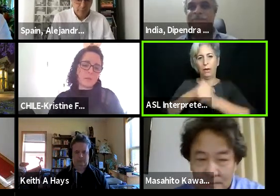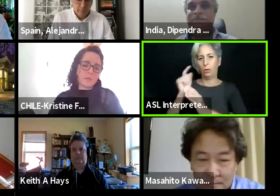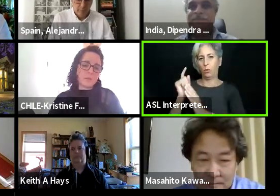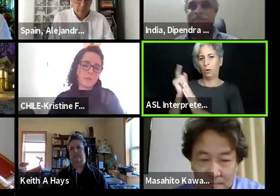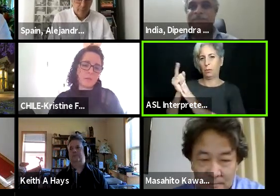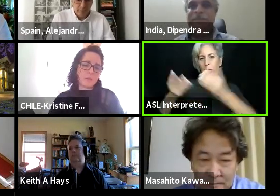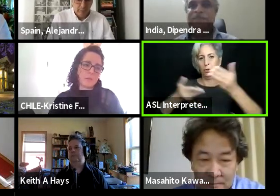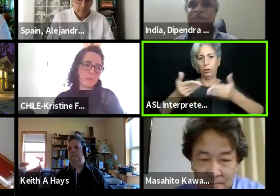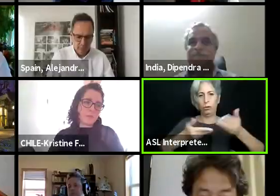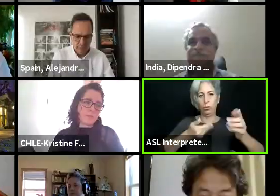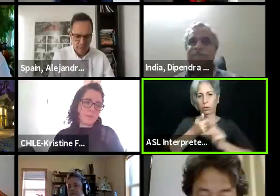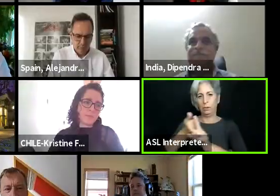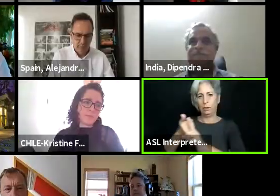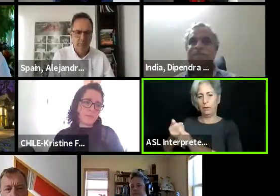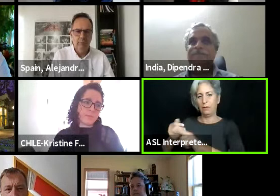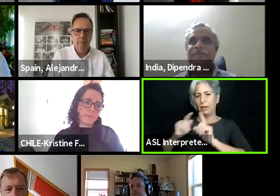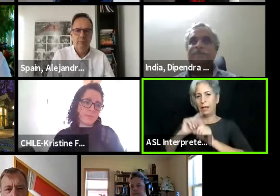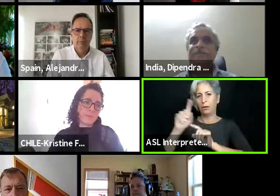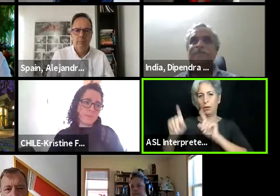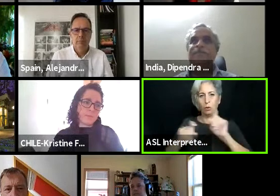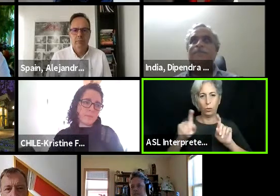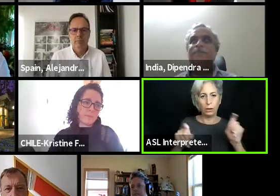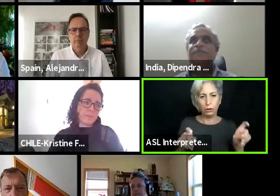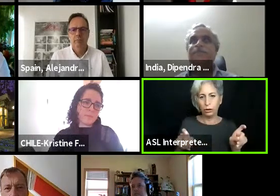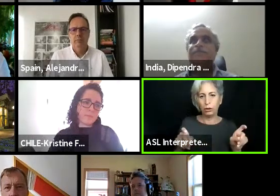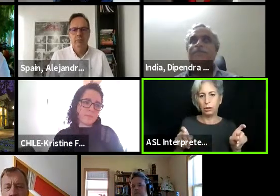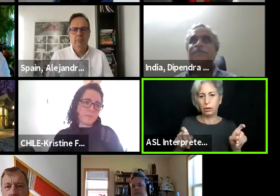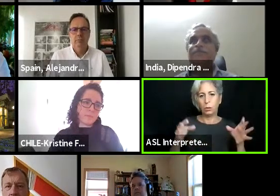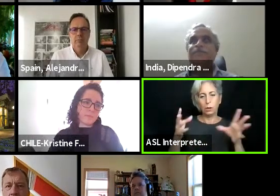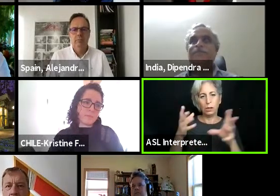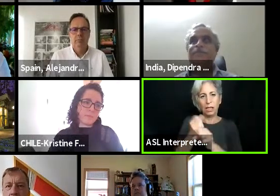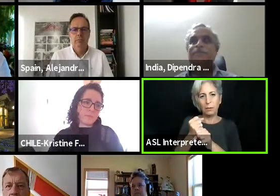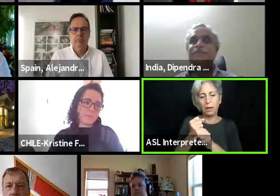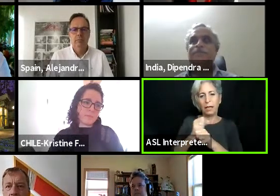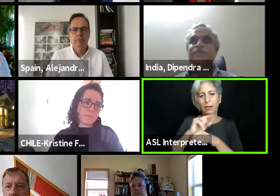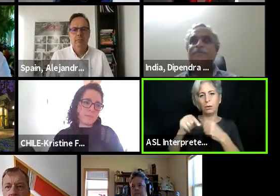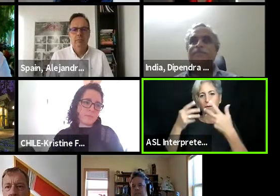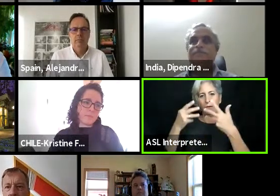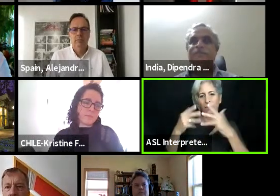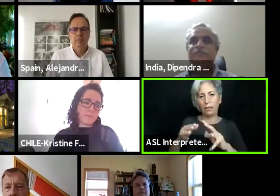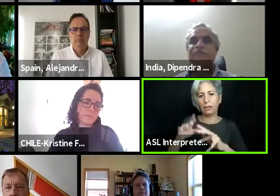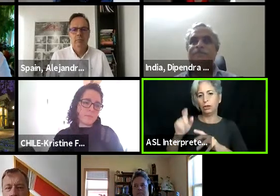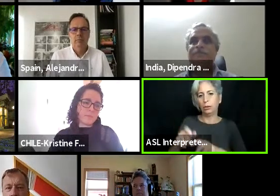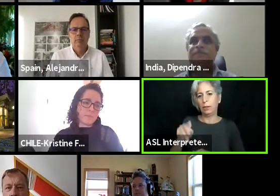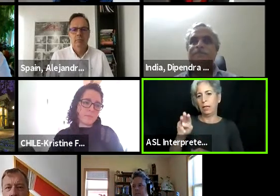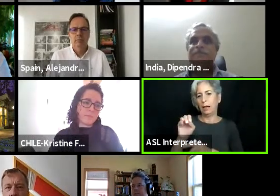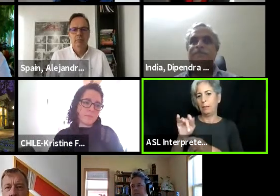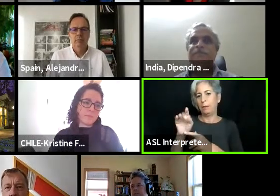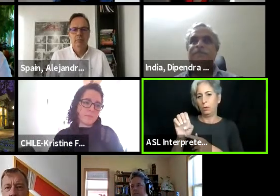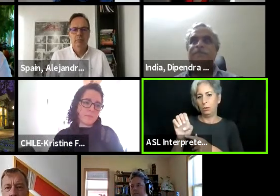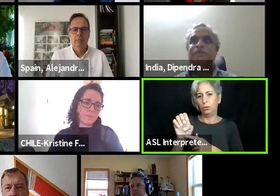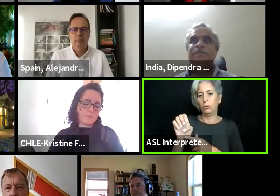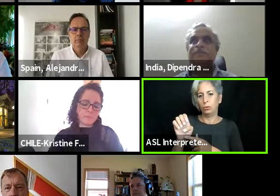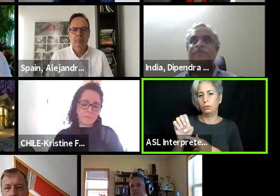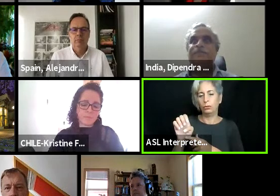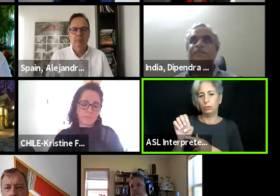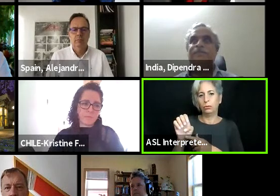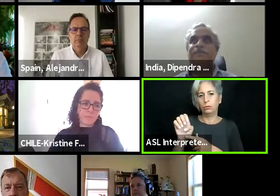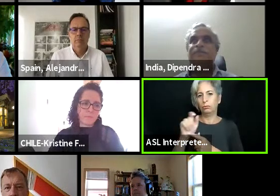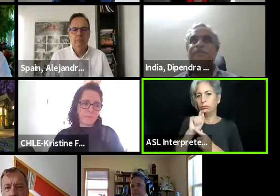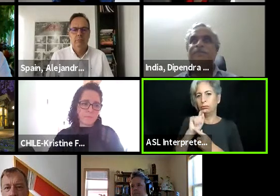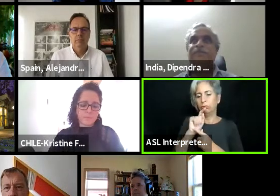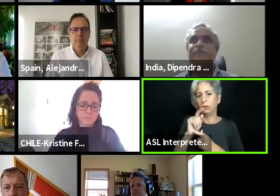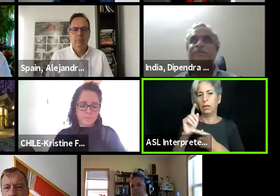to introduce themselves and answer the question. We'll summarize afterwards. You should be on mute and unless your